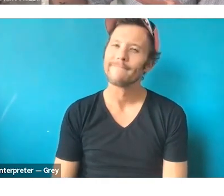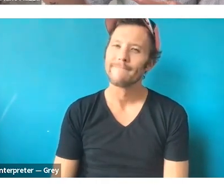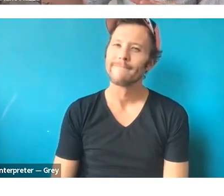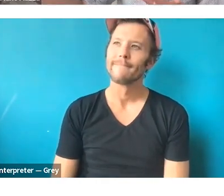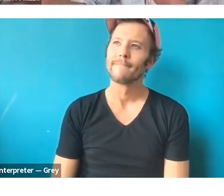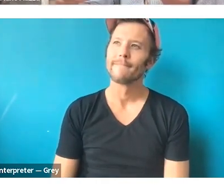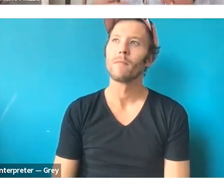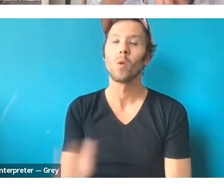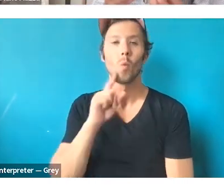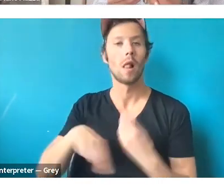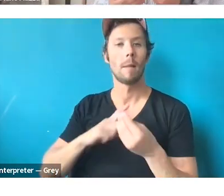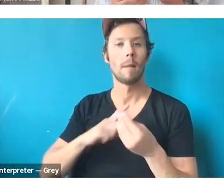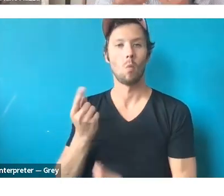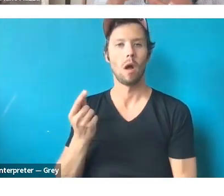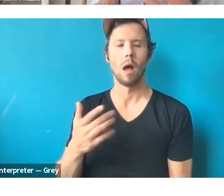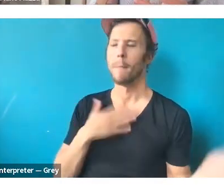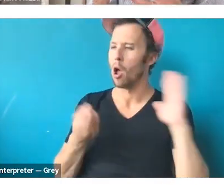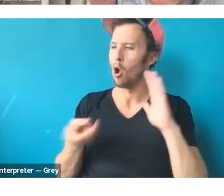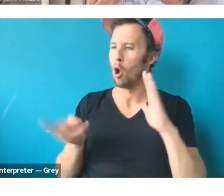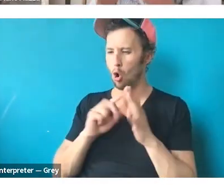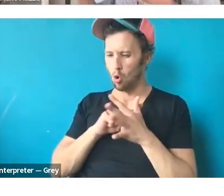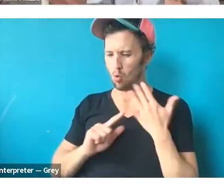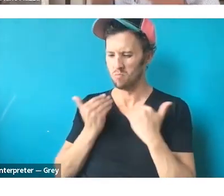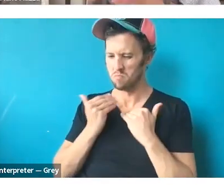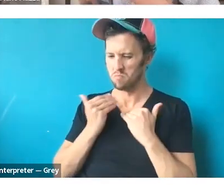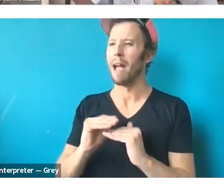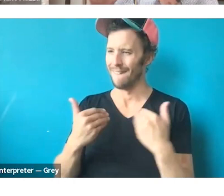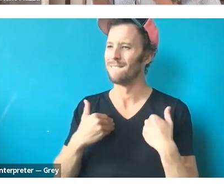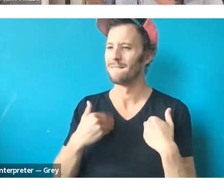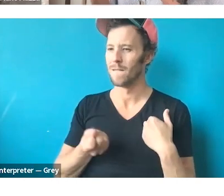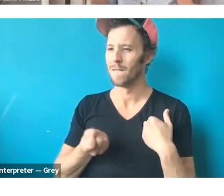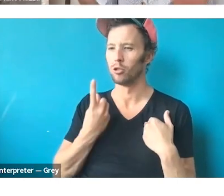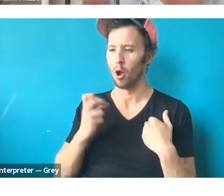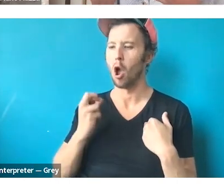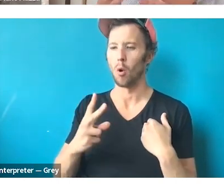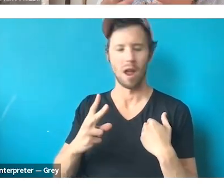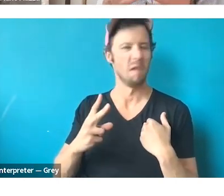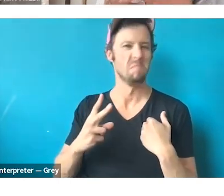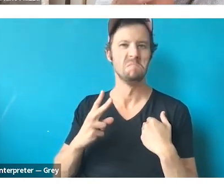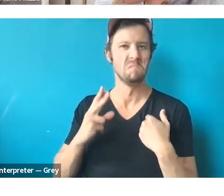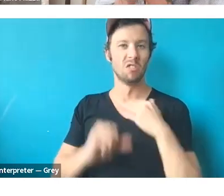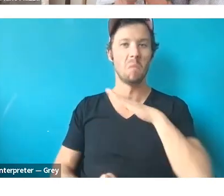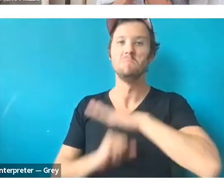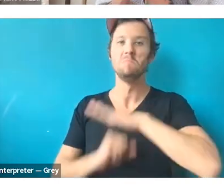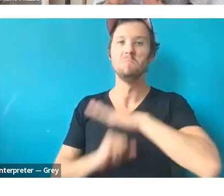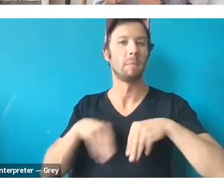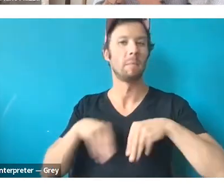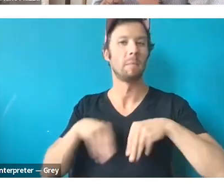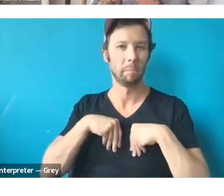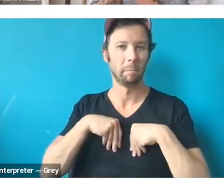Understanding your limits and understanding that like it kind of goes back to the burnout question, right? Like it's